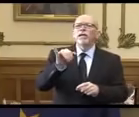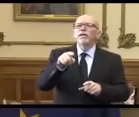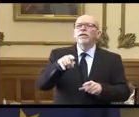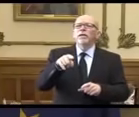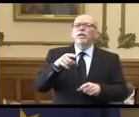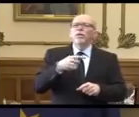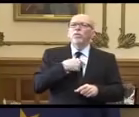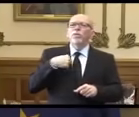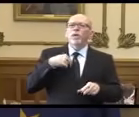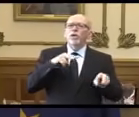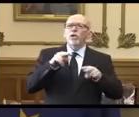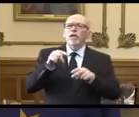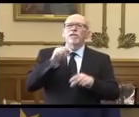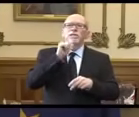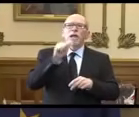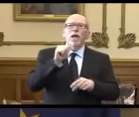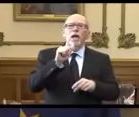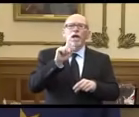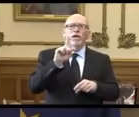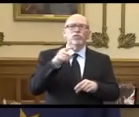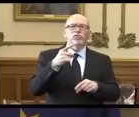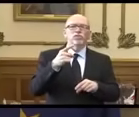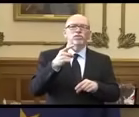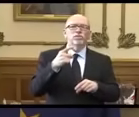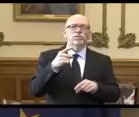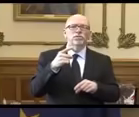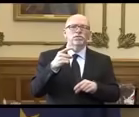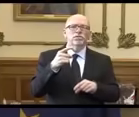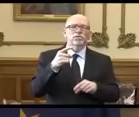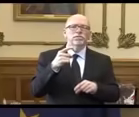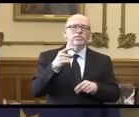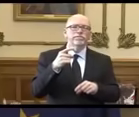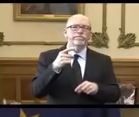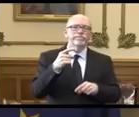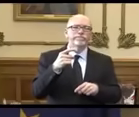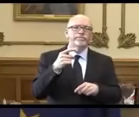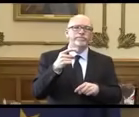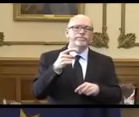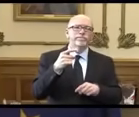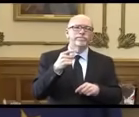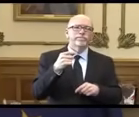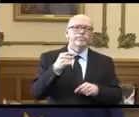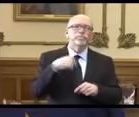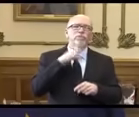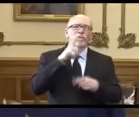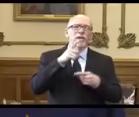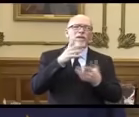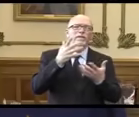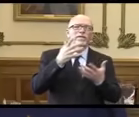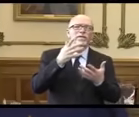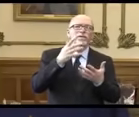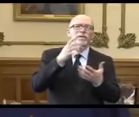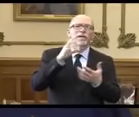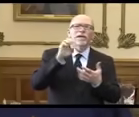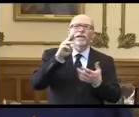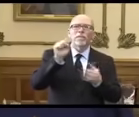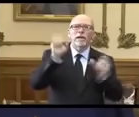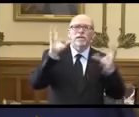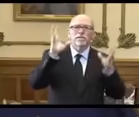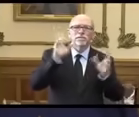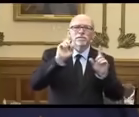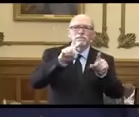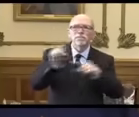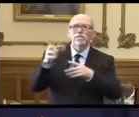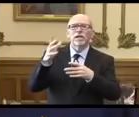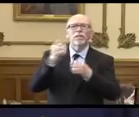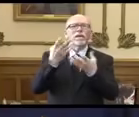at, not just five. I mean, we've talked about the nature of EMS runs. We've talked about a lot of